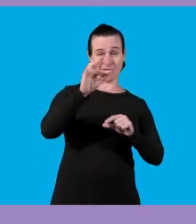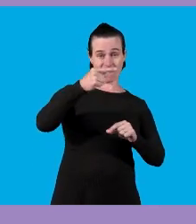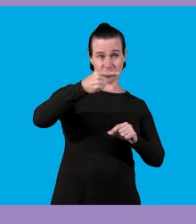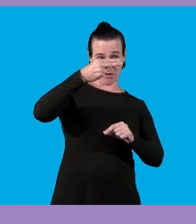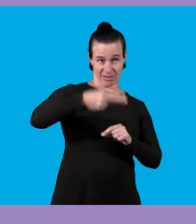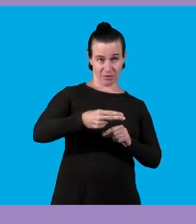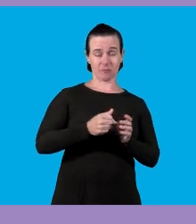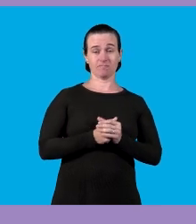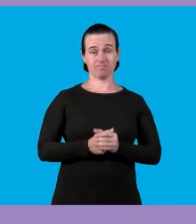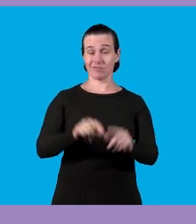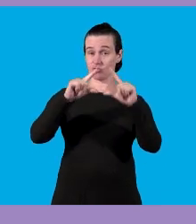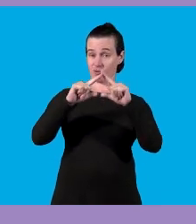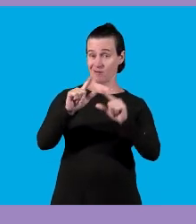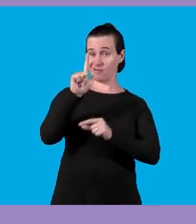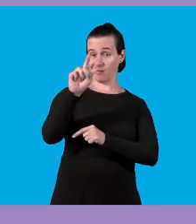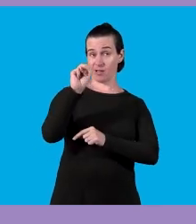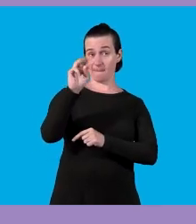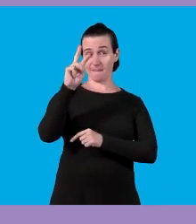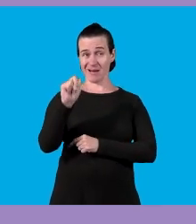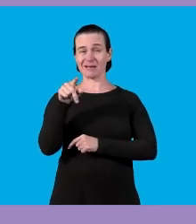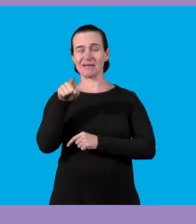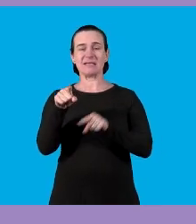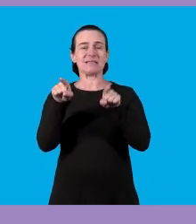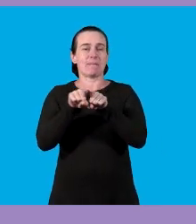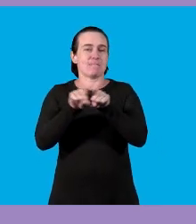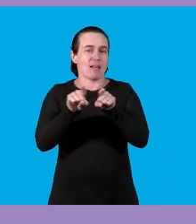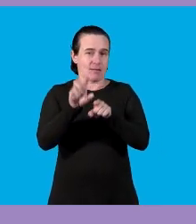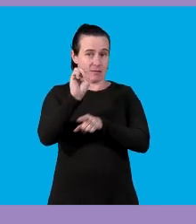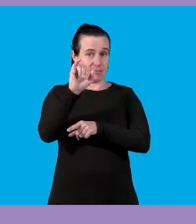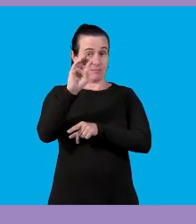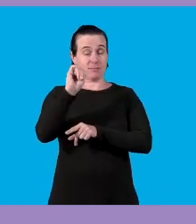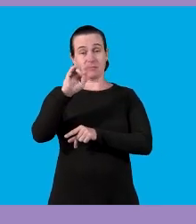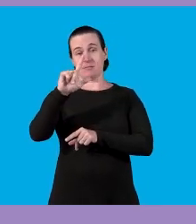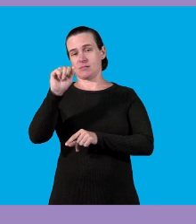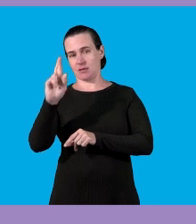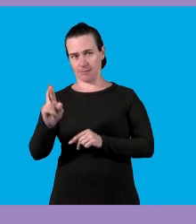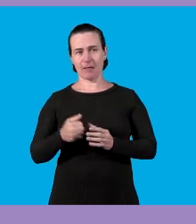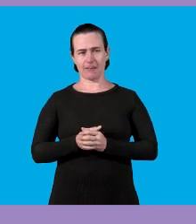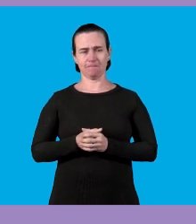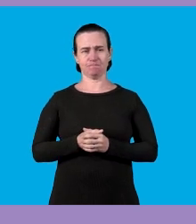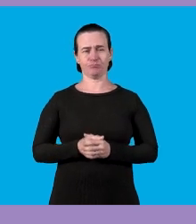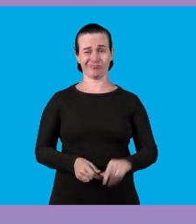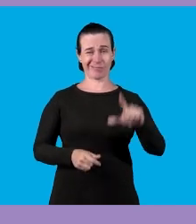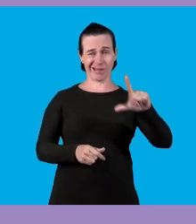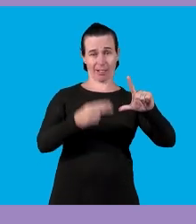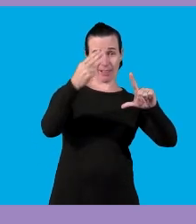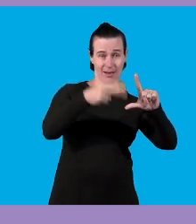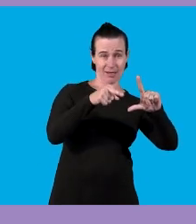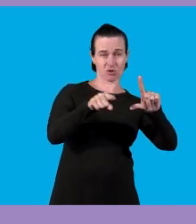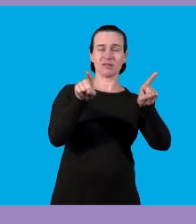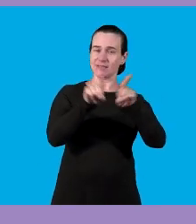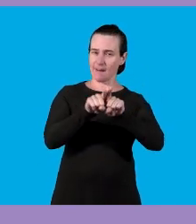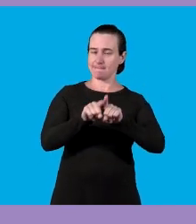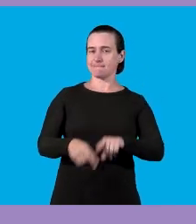Triangle FGH and triangle LMN are similar. Angle H equals to